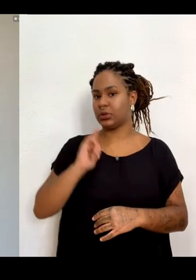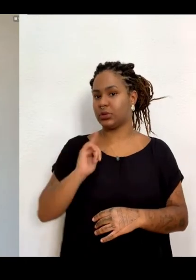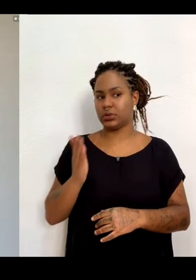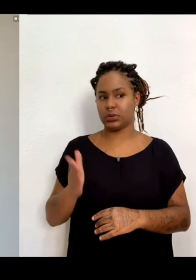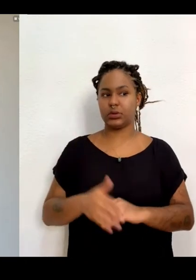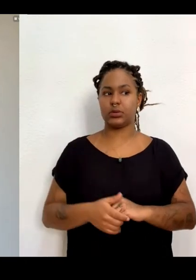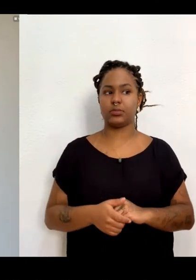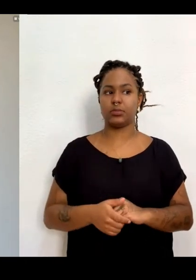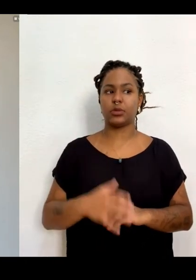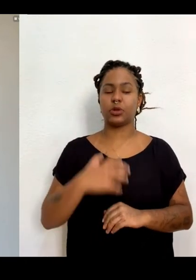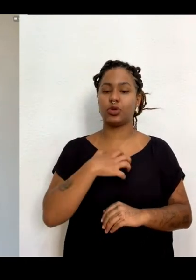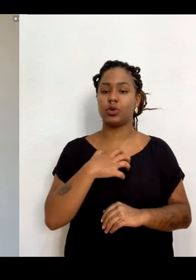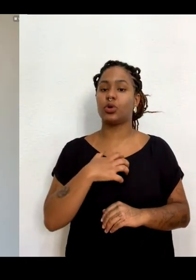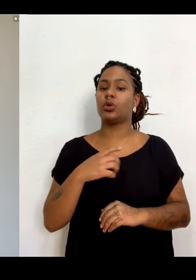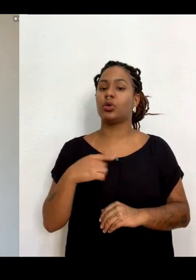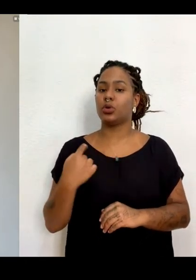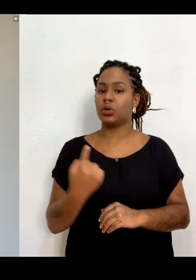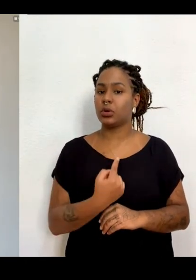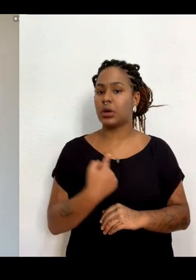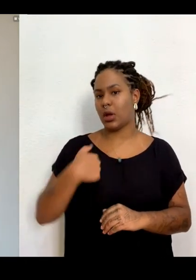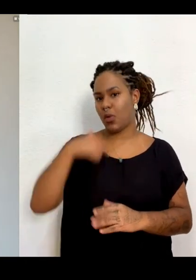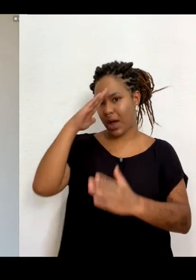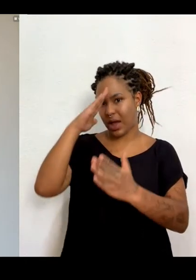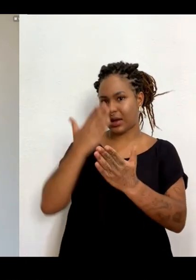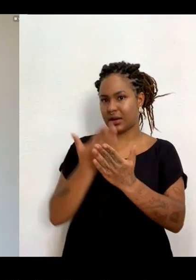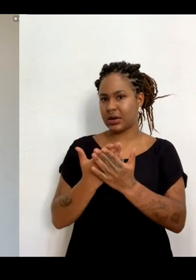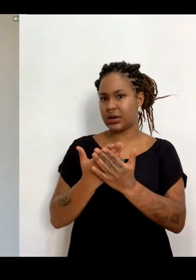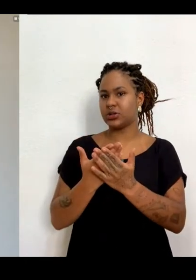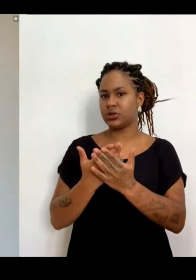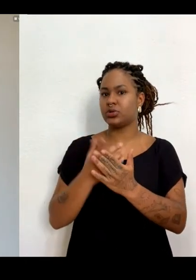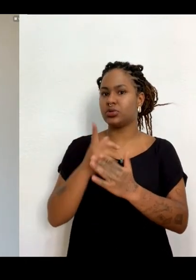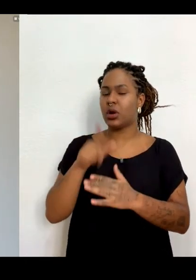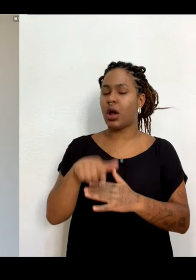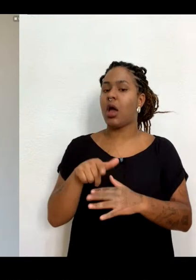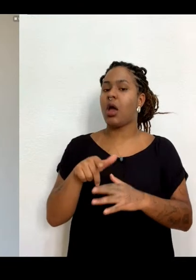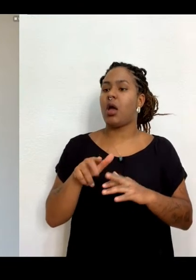the model can you ask human description is